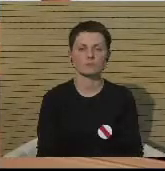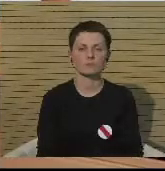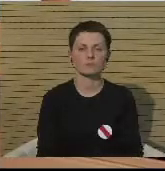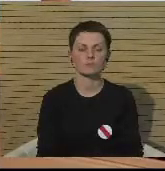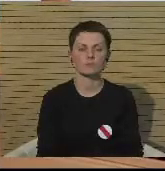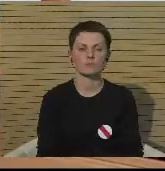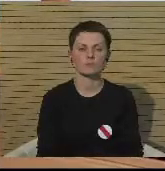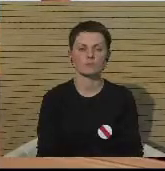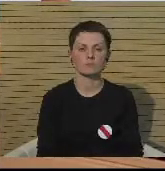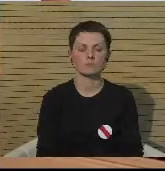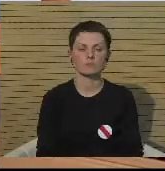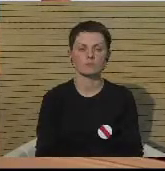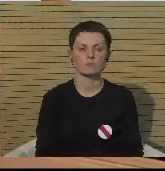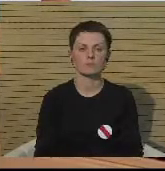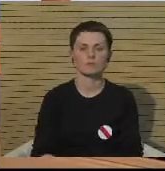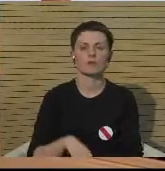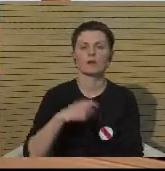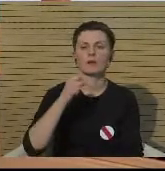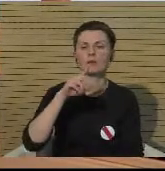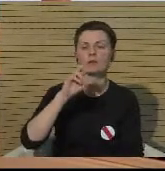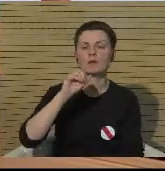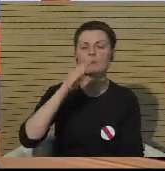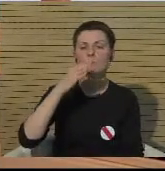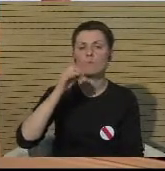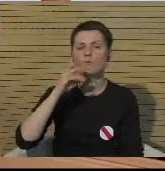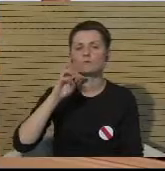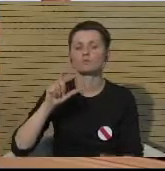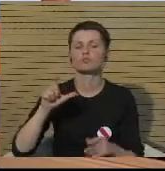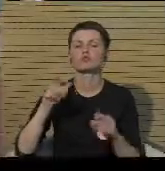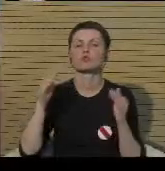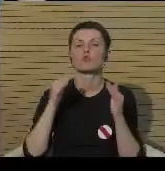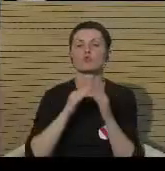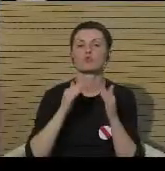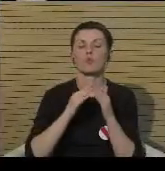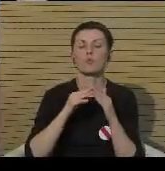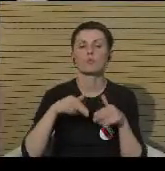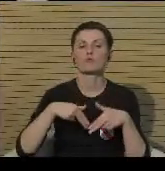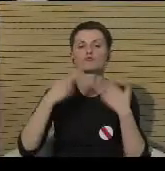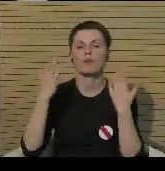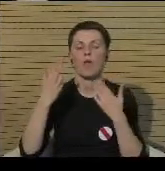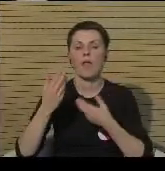of isolated national literatures.